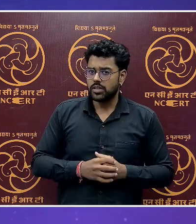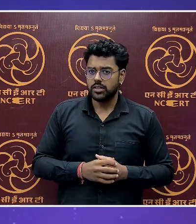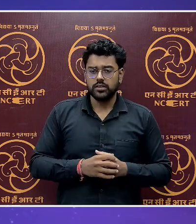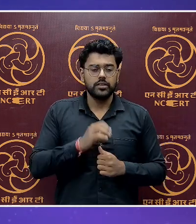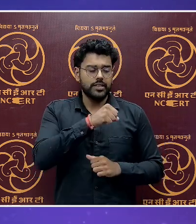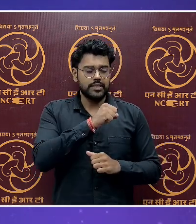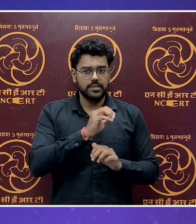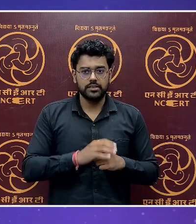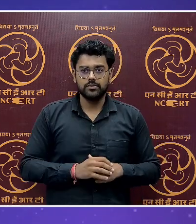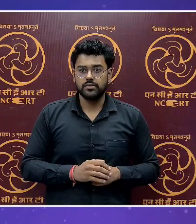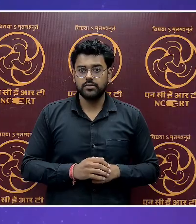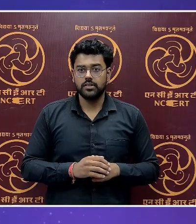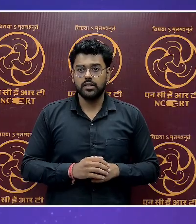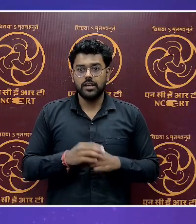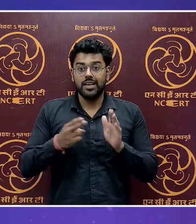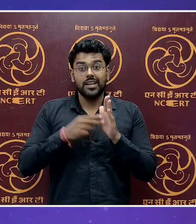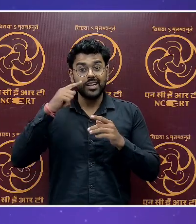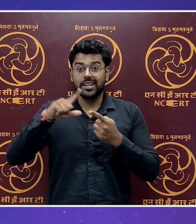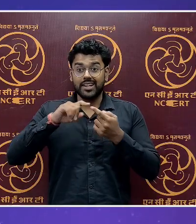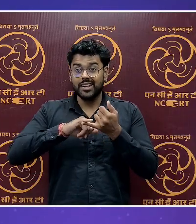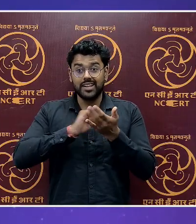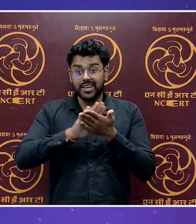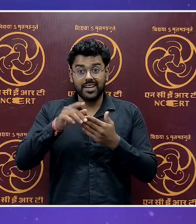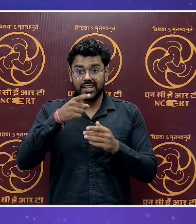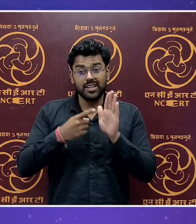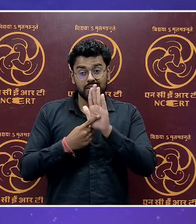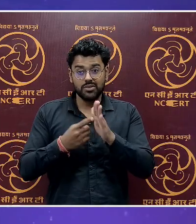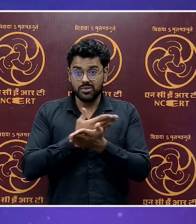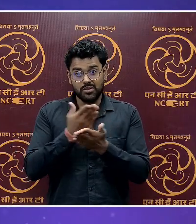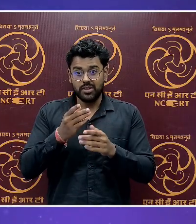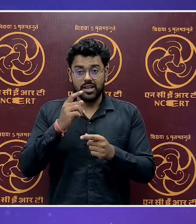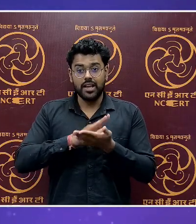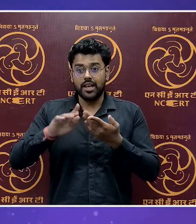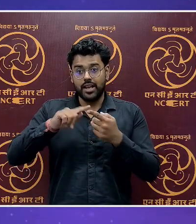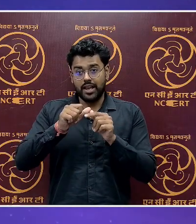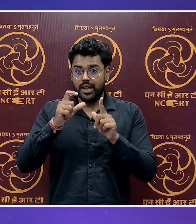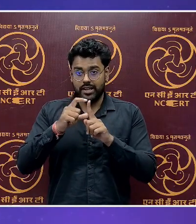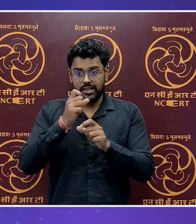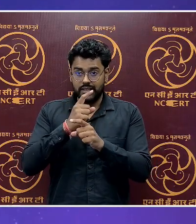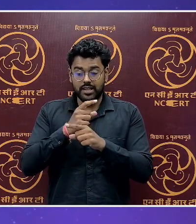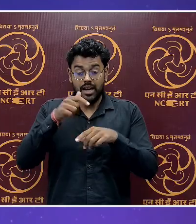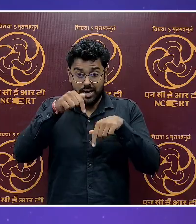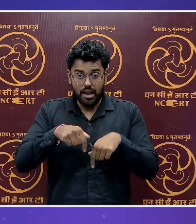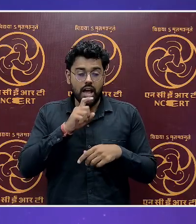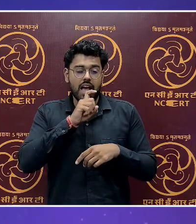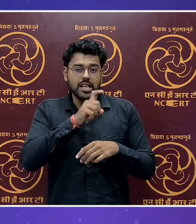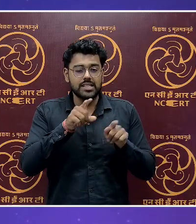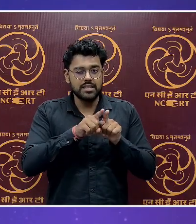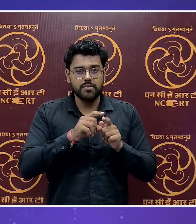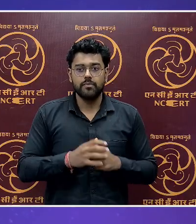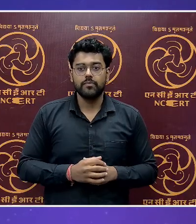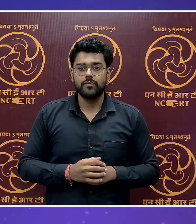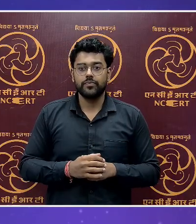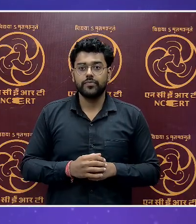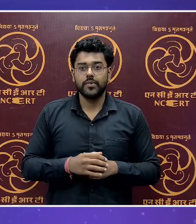ma'am. So, Nilesh had demonstrated the head teacher login functionality, and I will ask to Nilesh now. They will